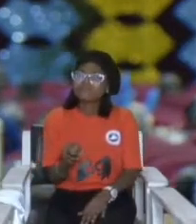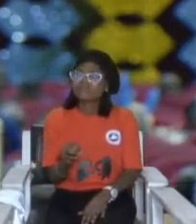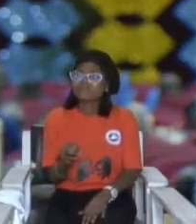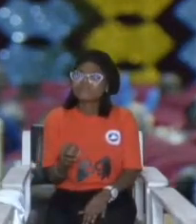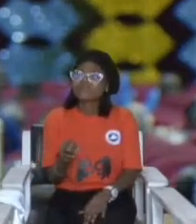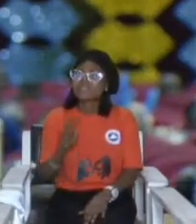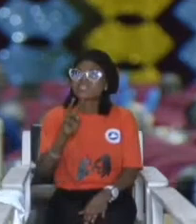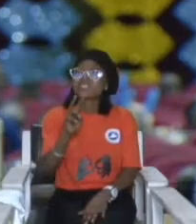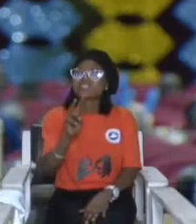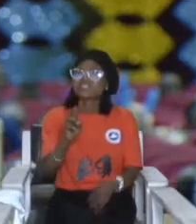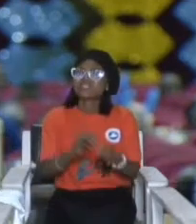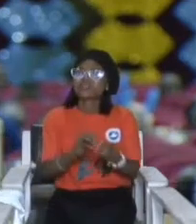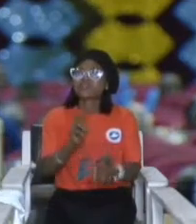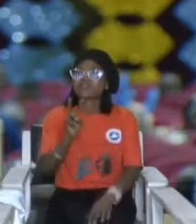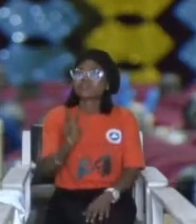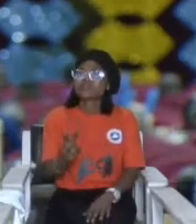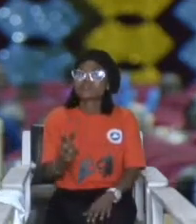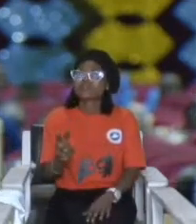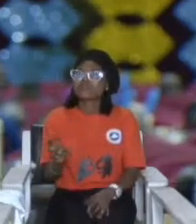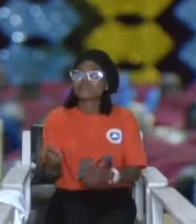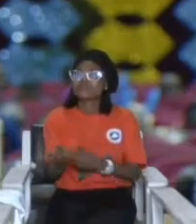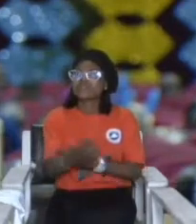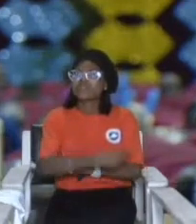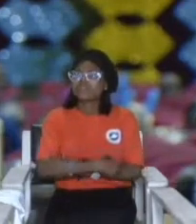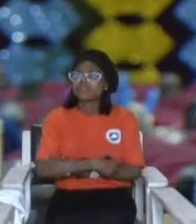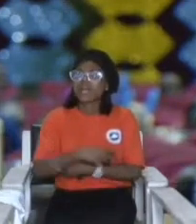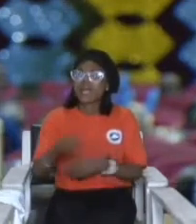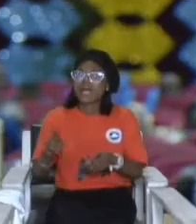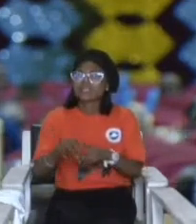The second day, as Moses was going out,